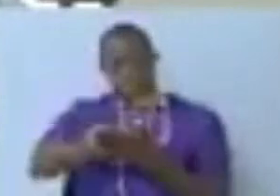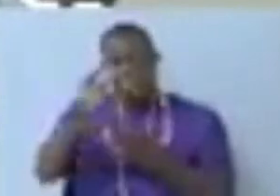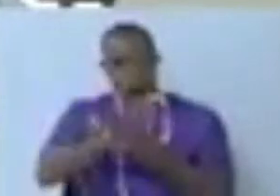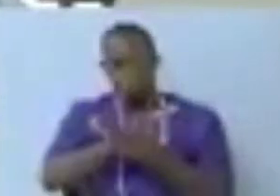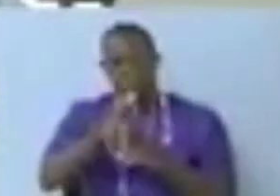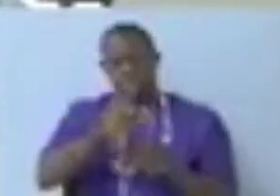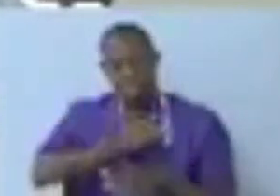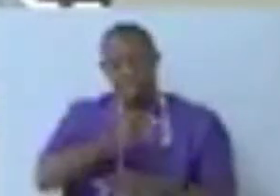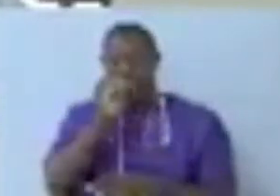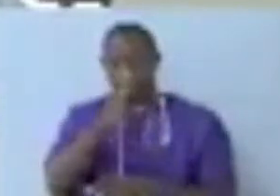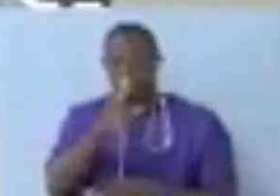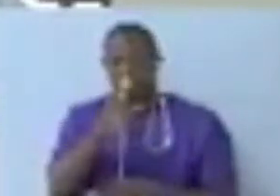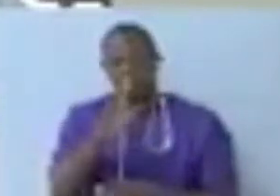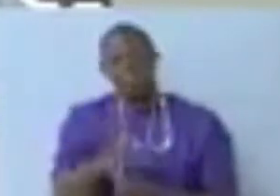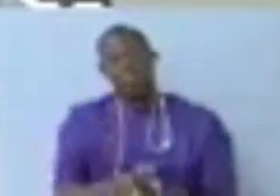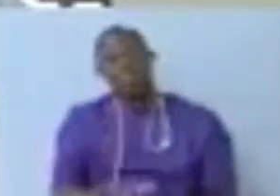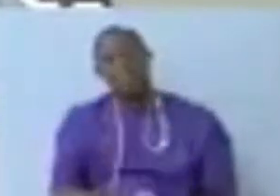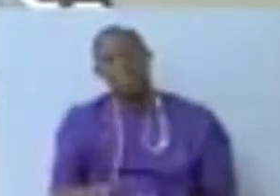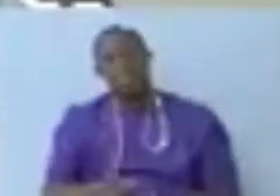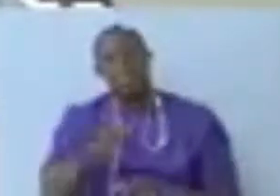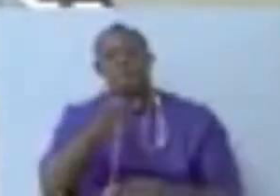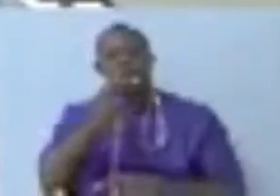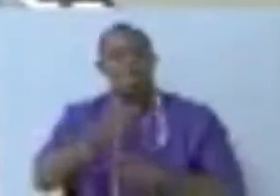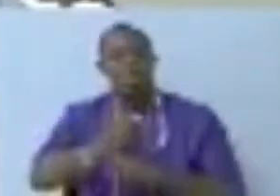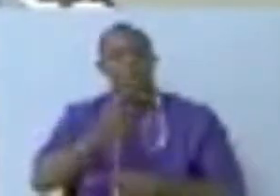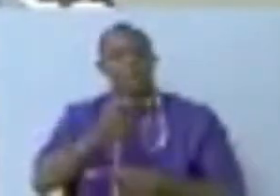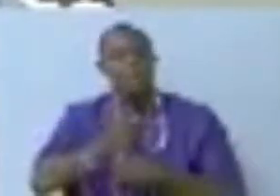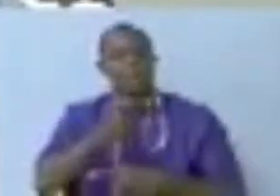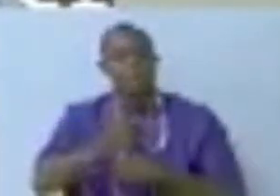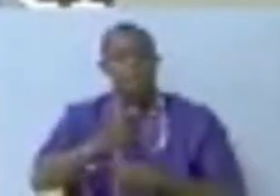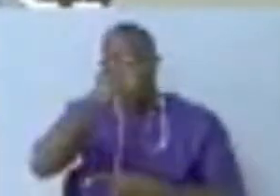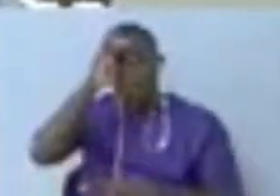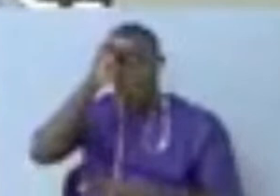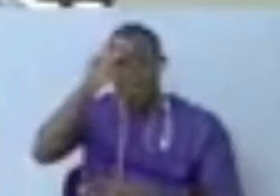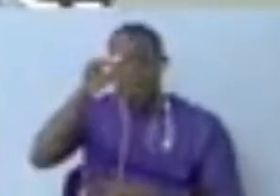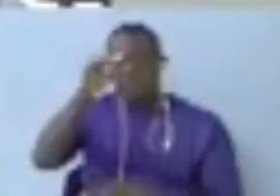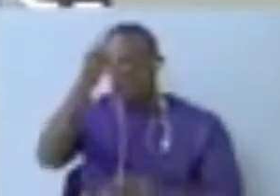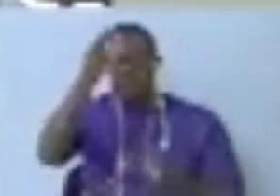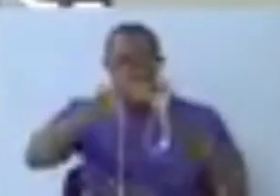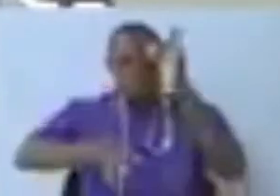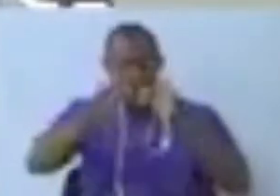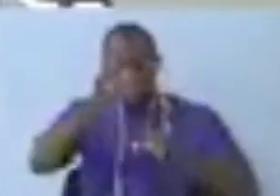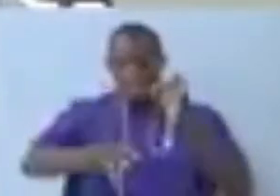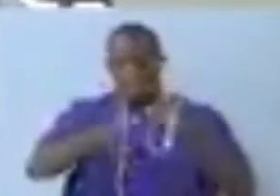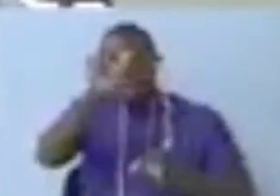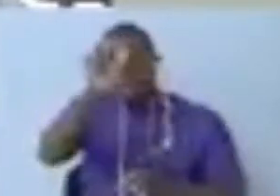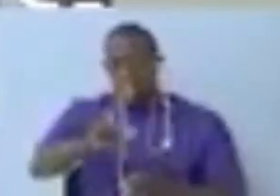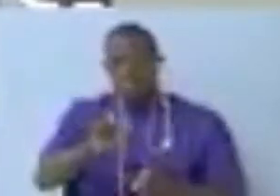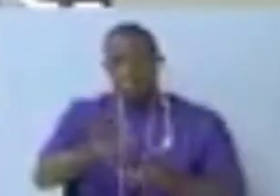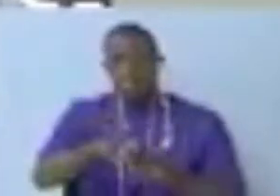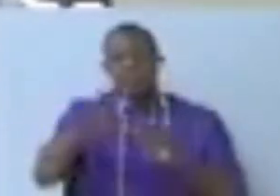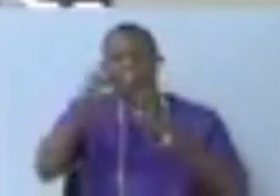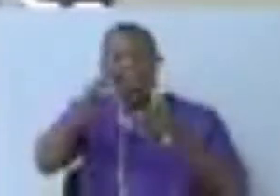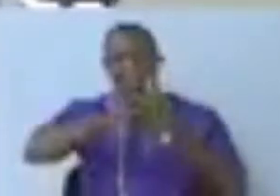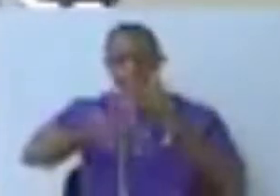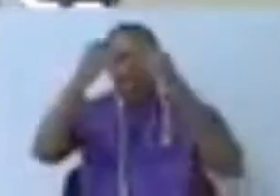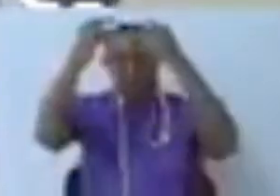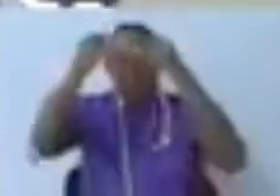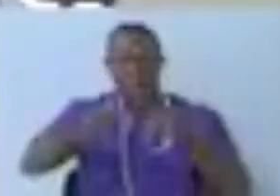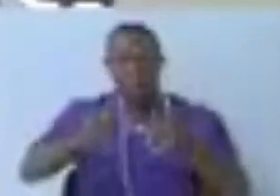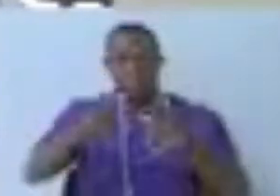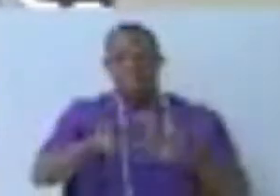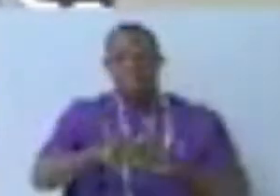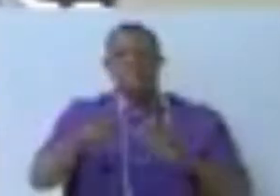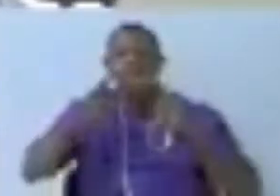it says, the Gambian Ministry of Justice, in a statement issued on August